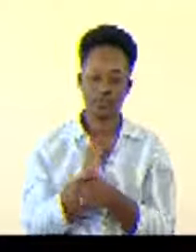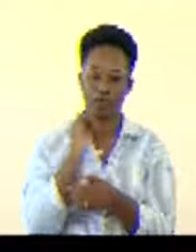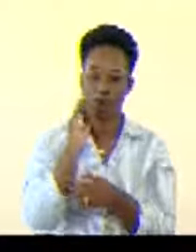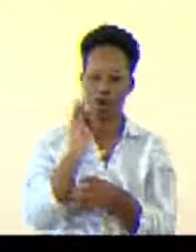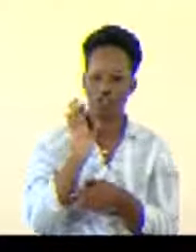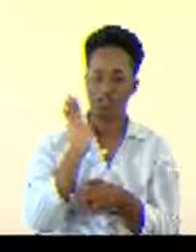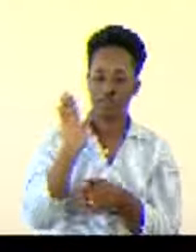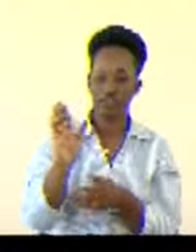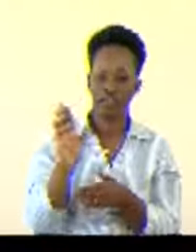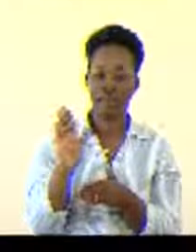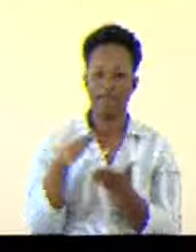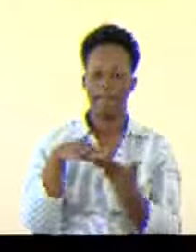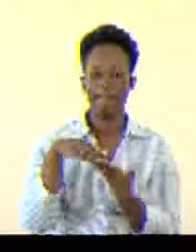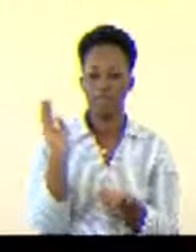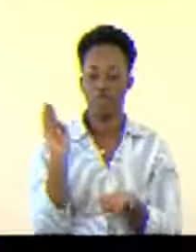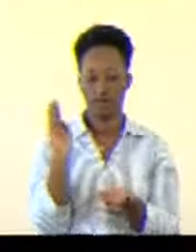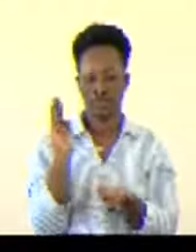most